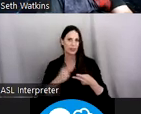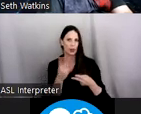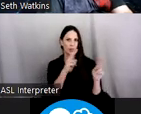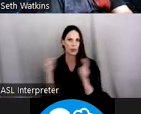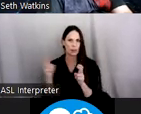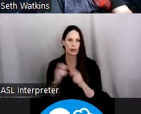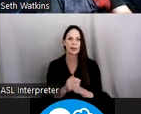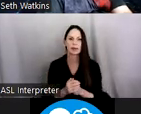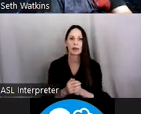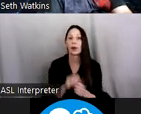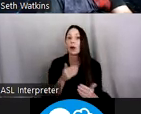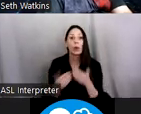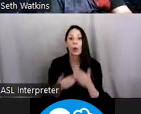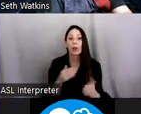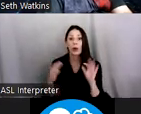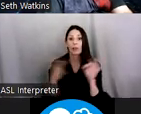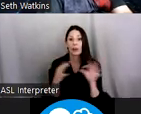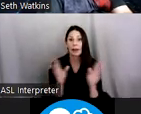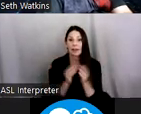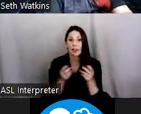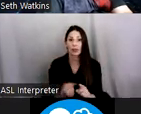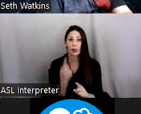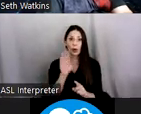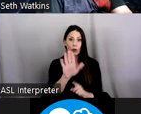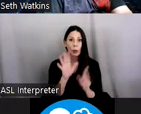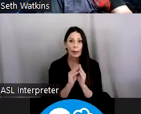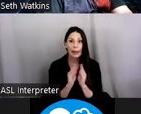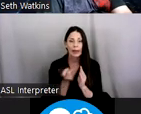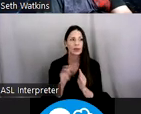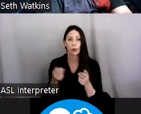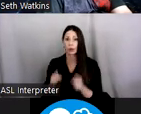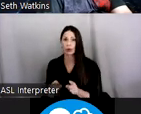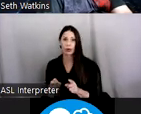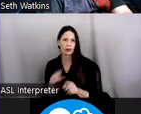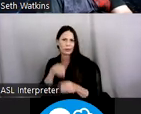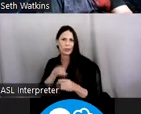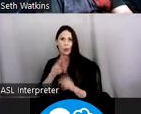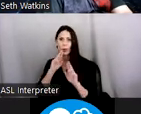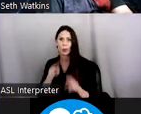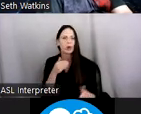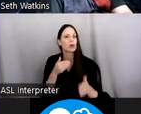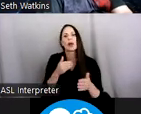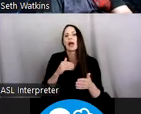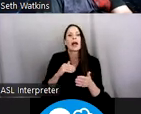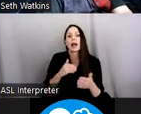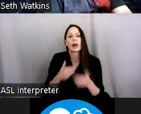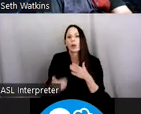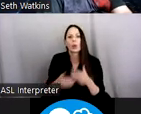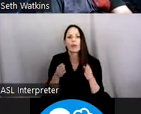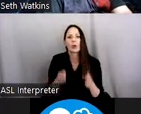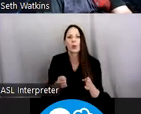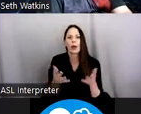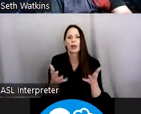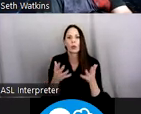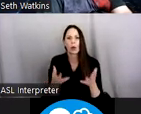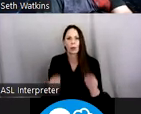Whether it's a feedback session in one of your meetings or in your report, or whatever mechanism you want to give, we'd really